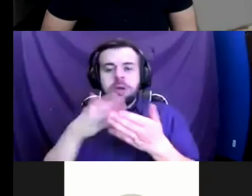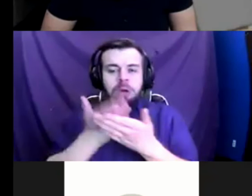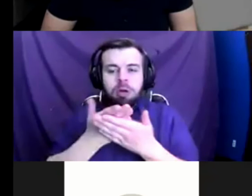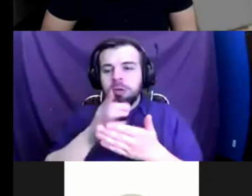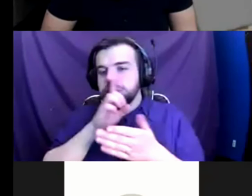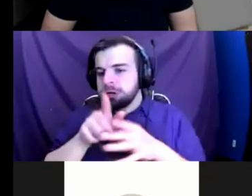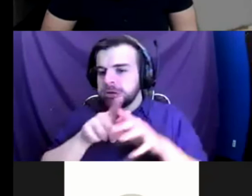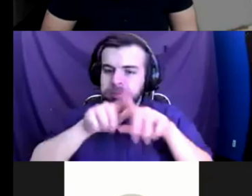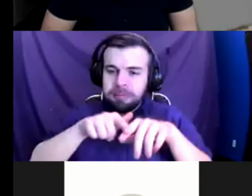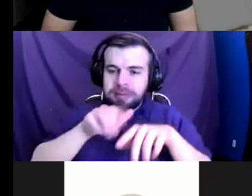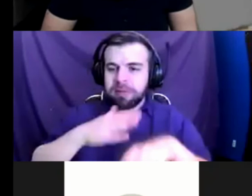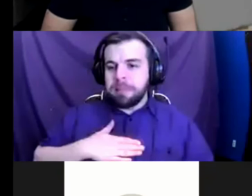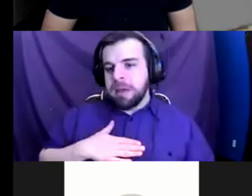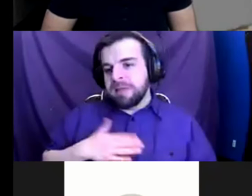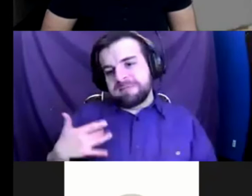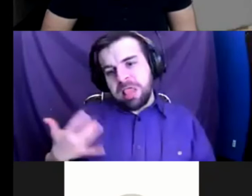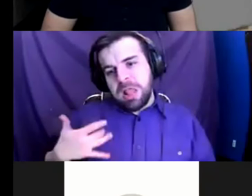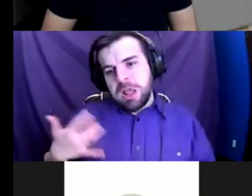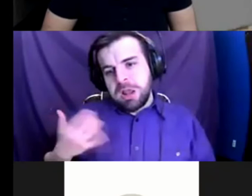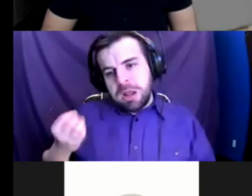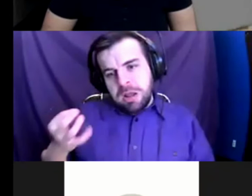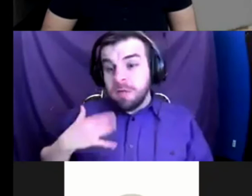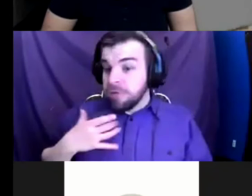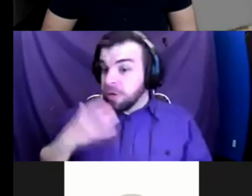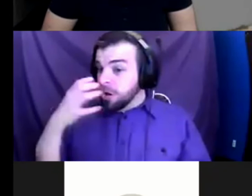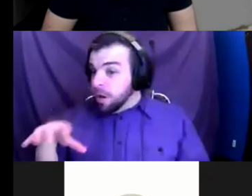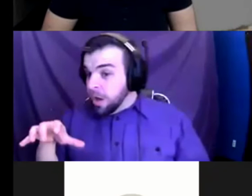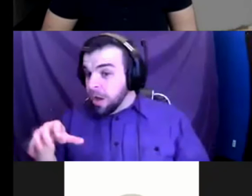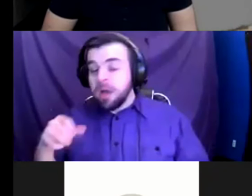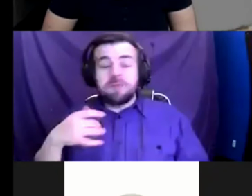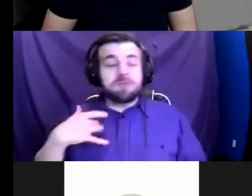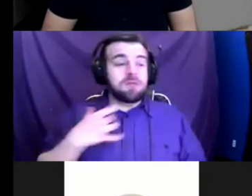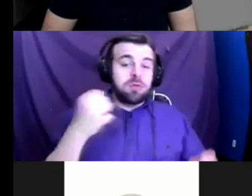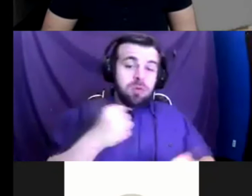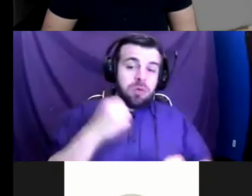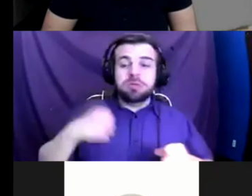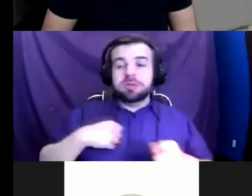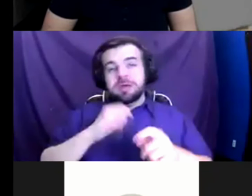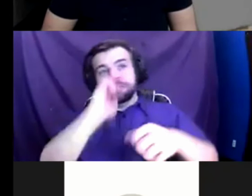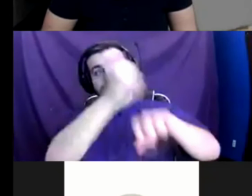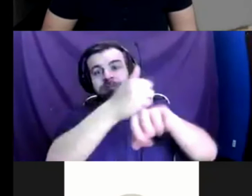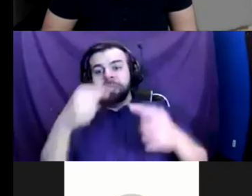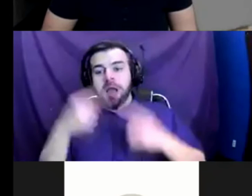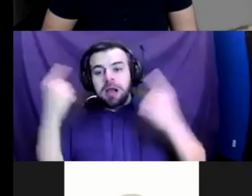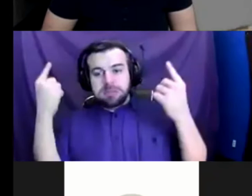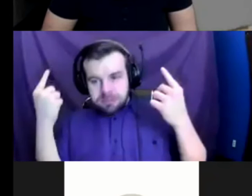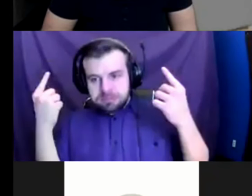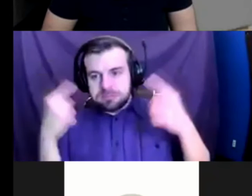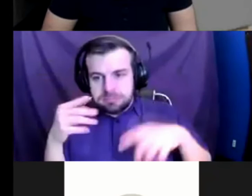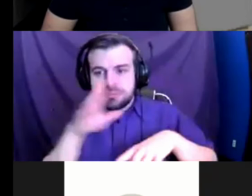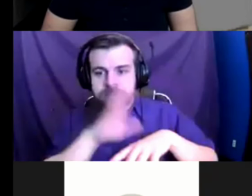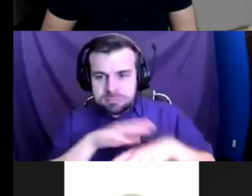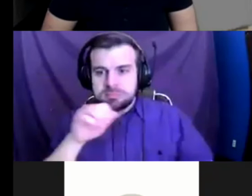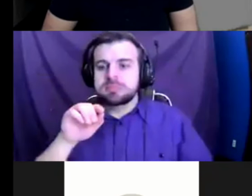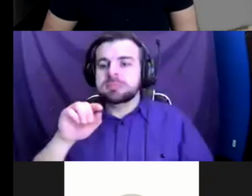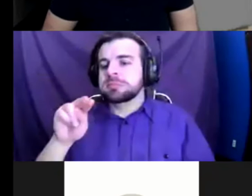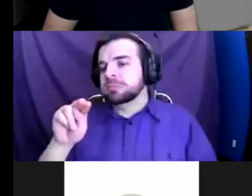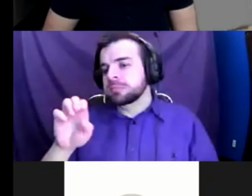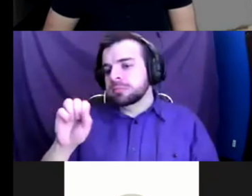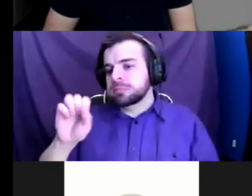I'm feeling hot and feeling cold, this is a really cool app to have because it